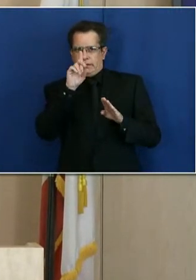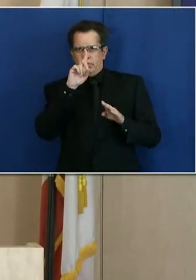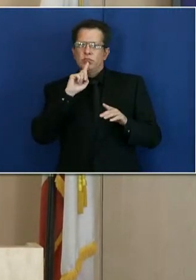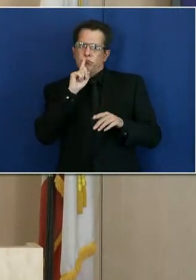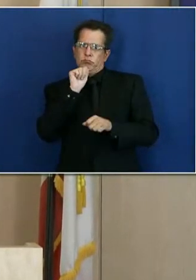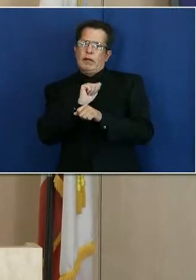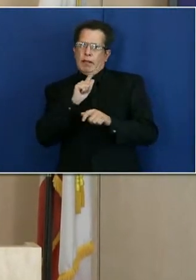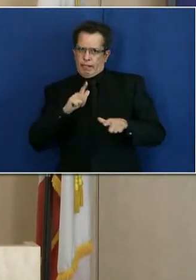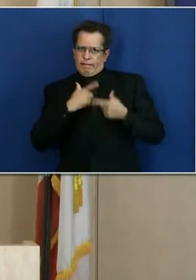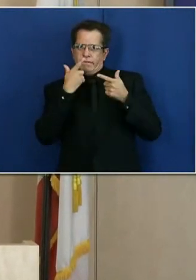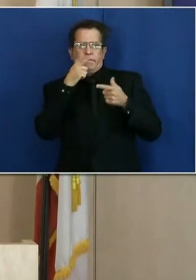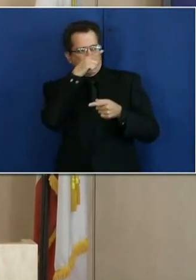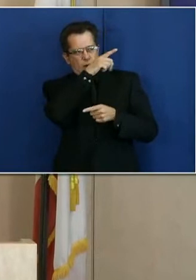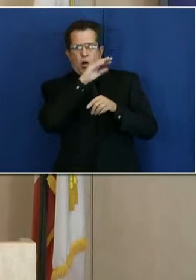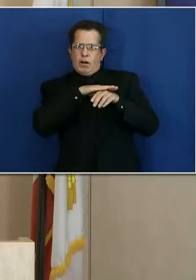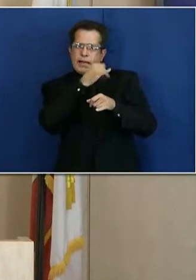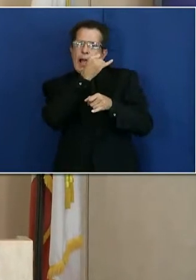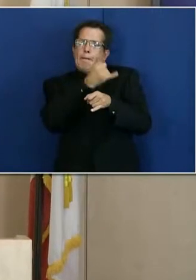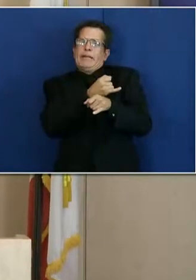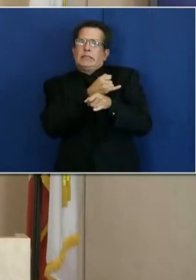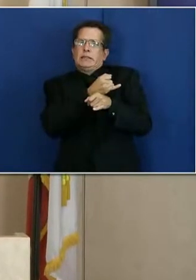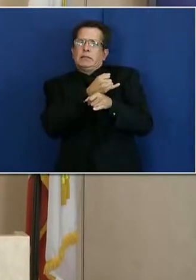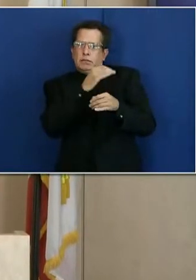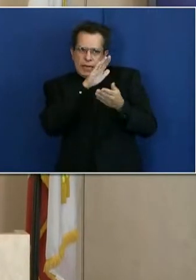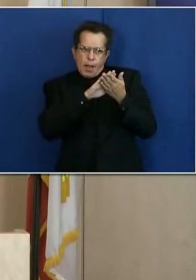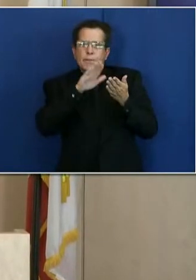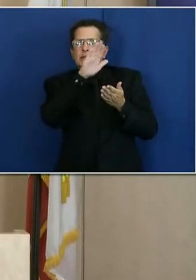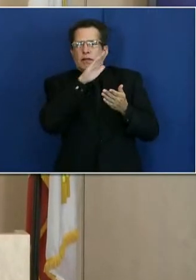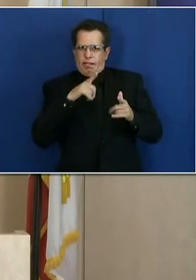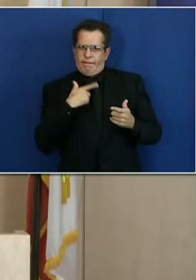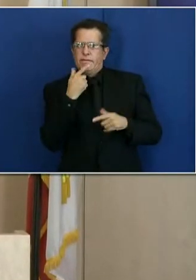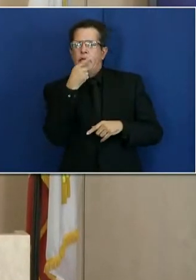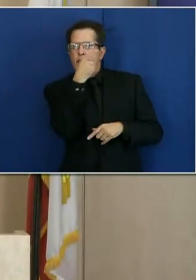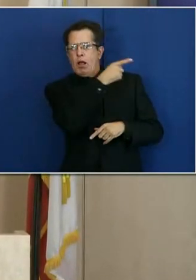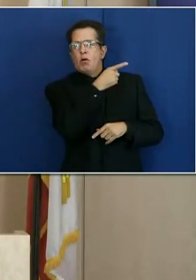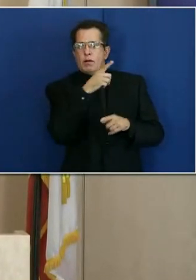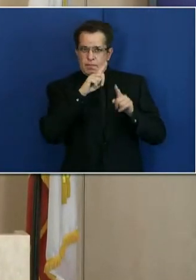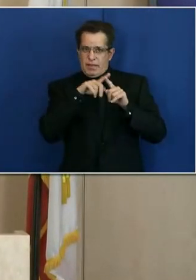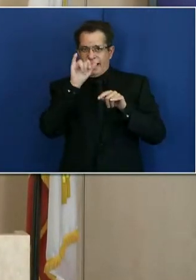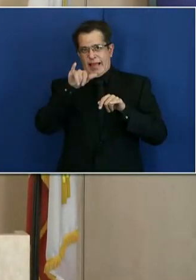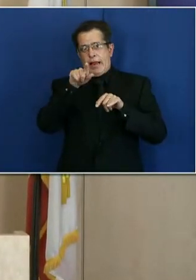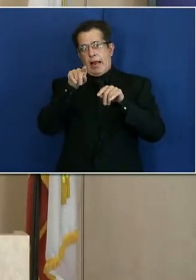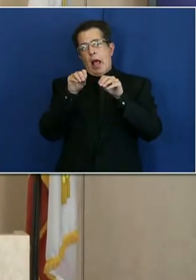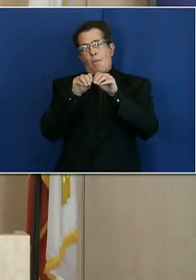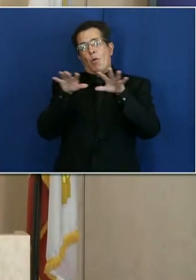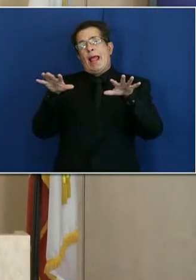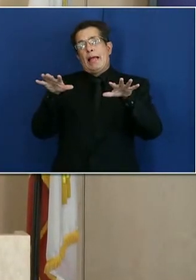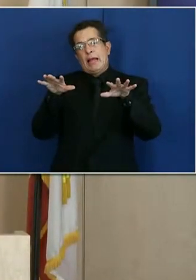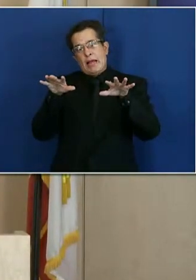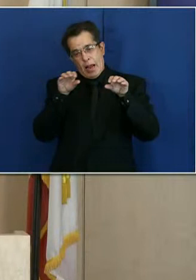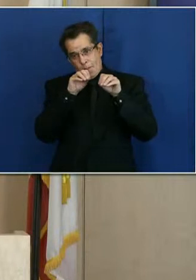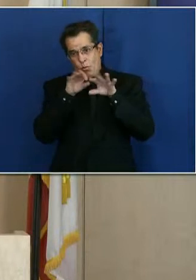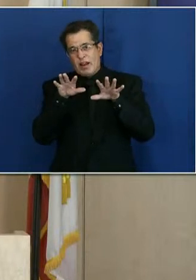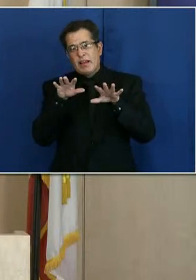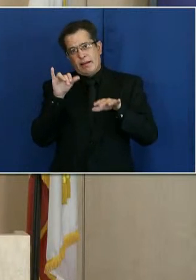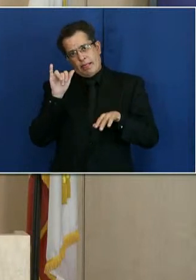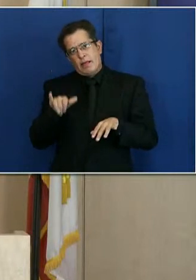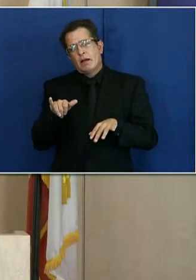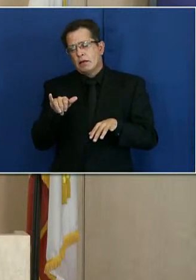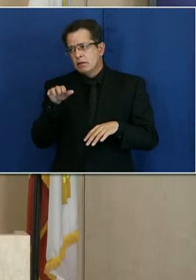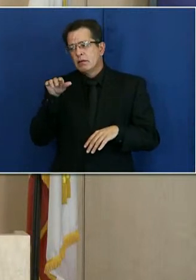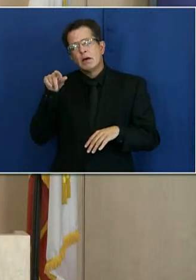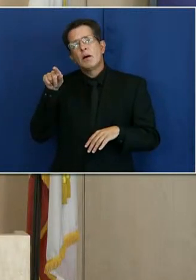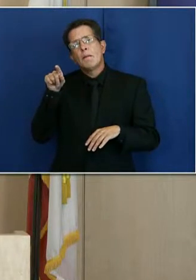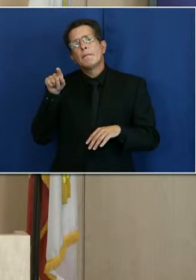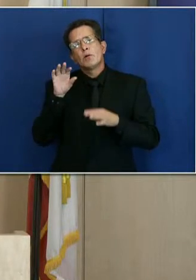in on-campus housing, the outbreak and the cases are